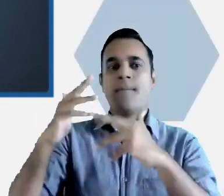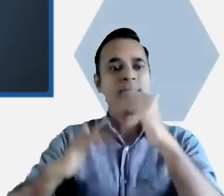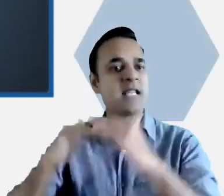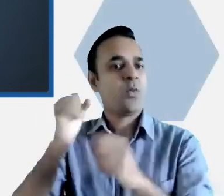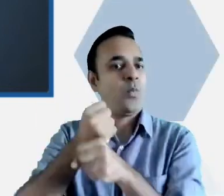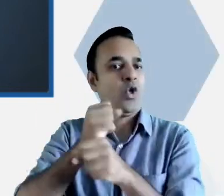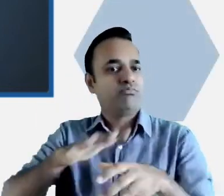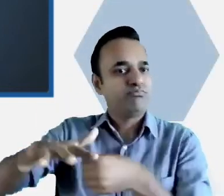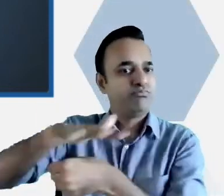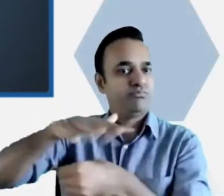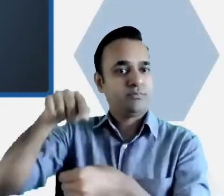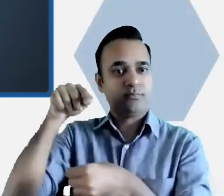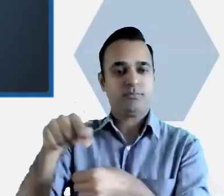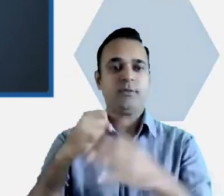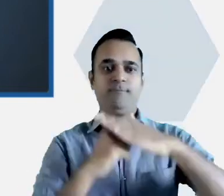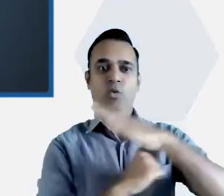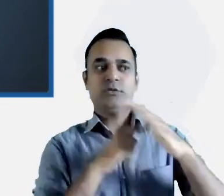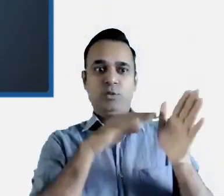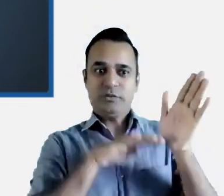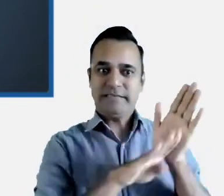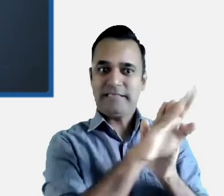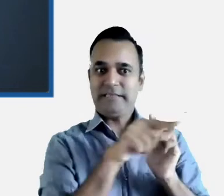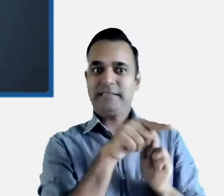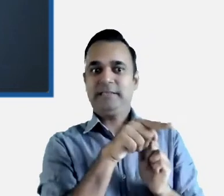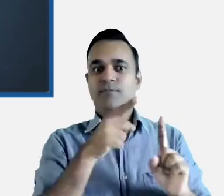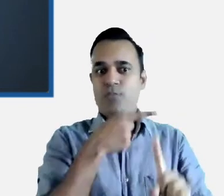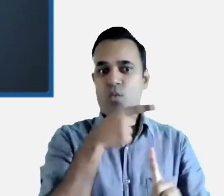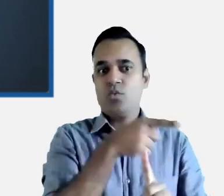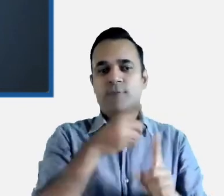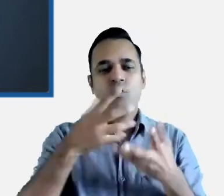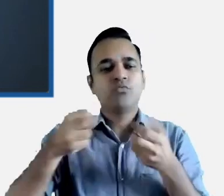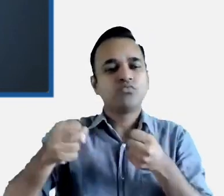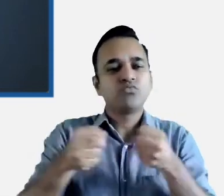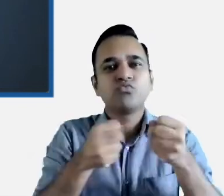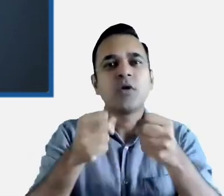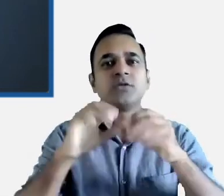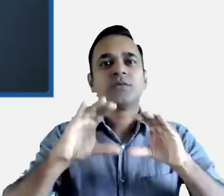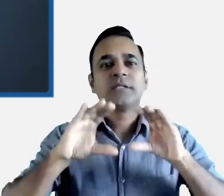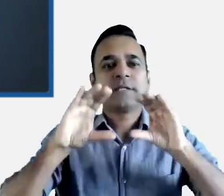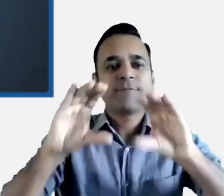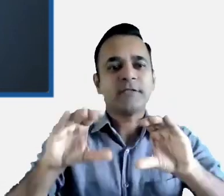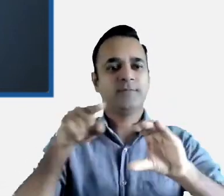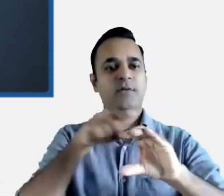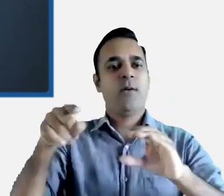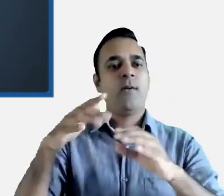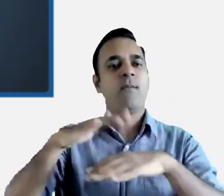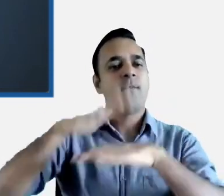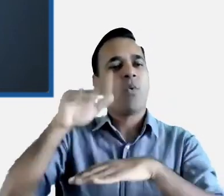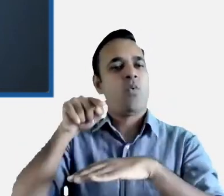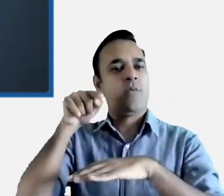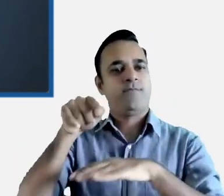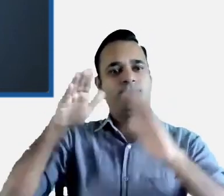resilience. The 6 principles of resilient infrastructures and their systemic impact was incredibly useful as